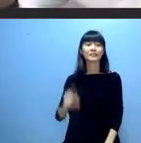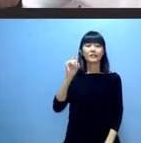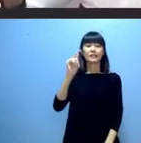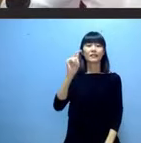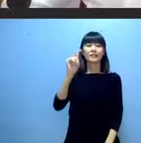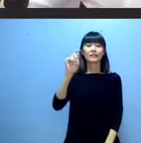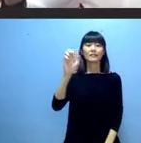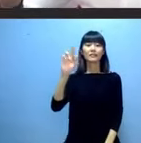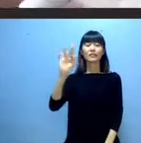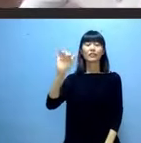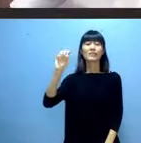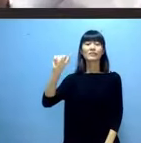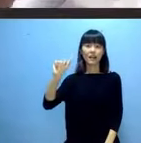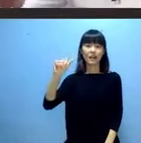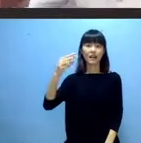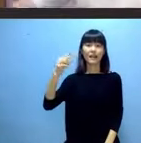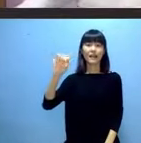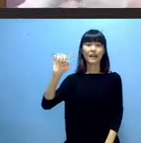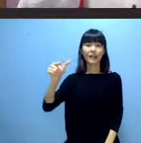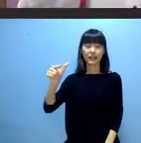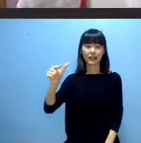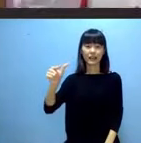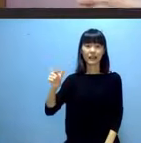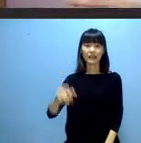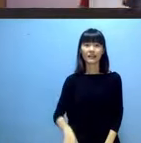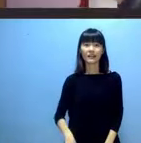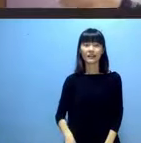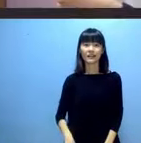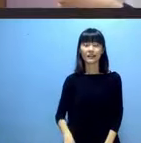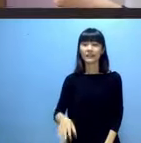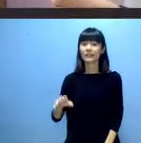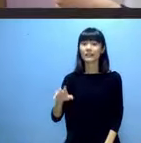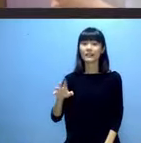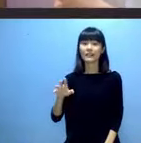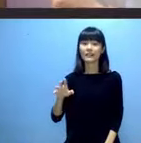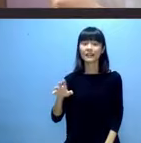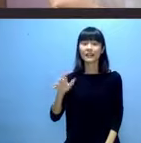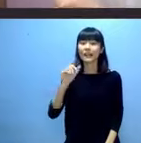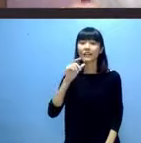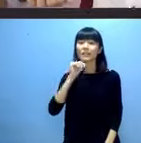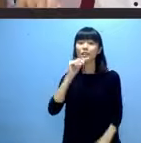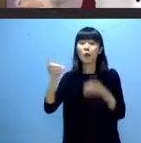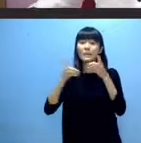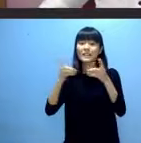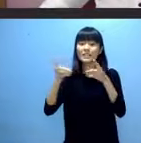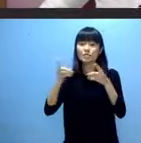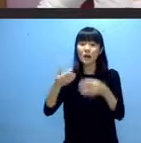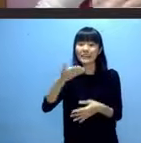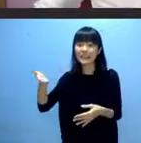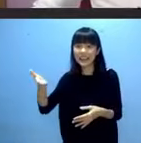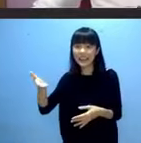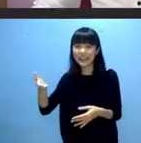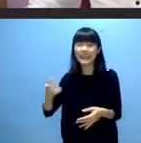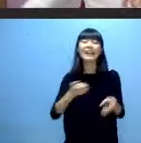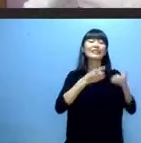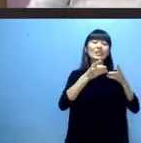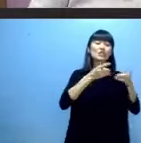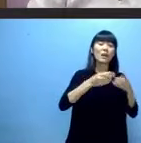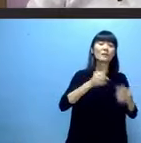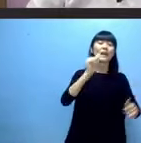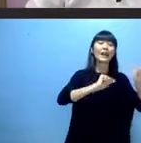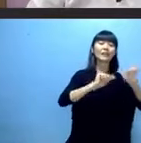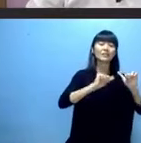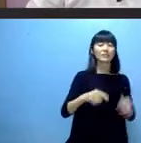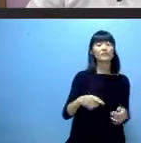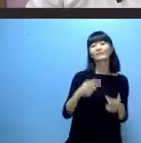don't understand. Dragon boat paddle. Not the thing, the activity. Anyway, these are all my ex-colleagues, so